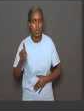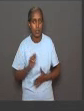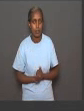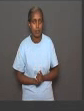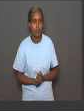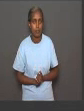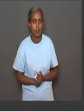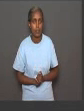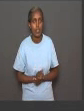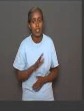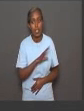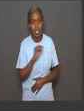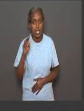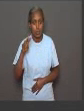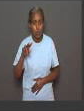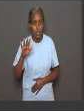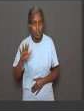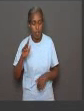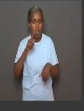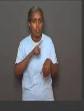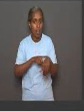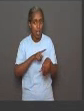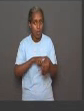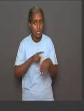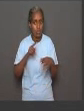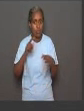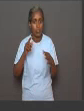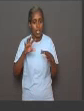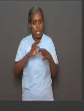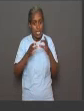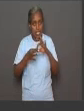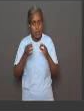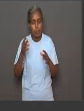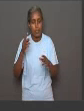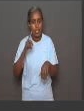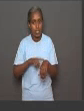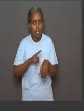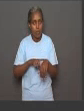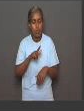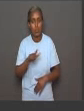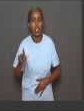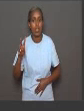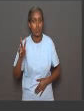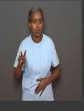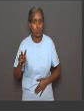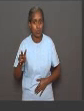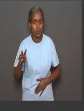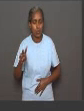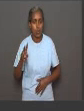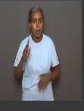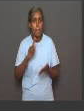1 and 25 hours of assembly time on line